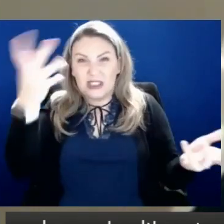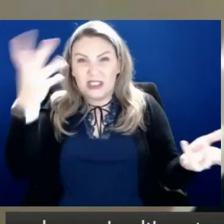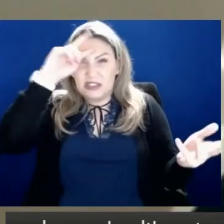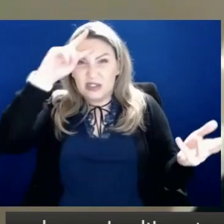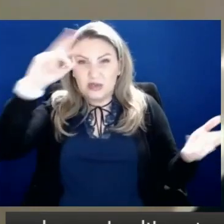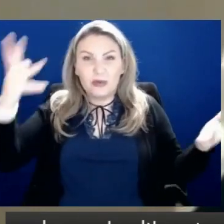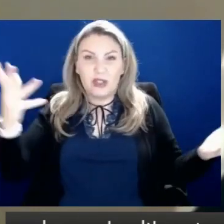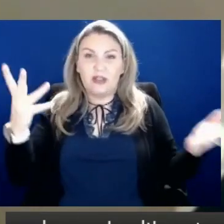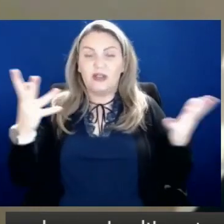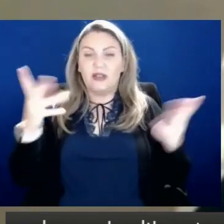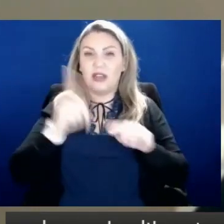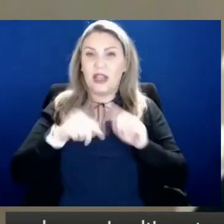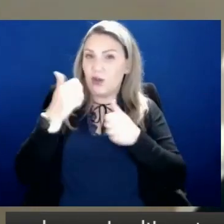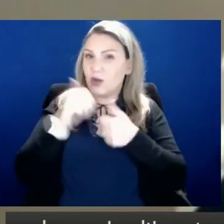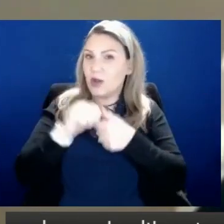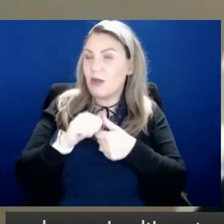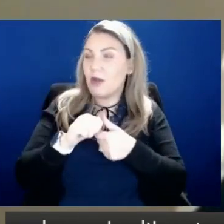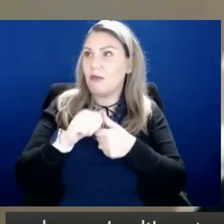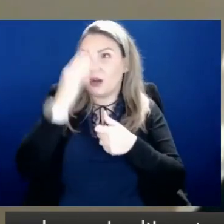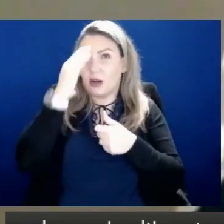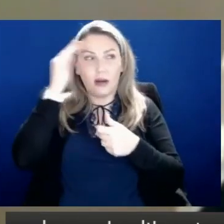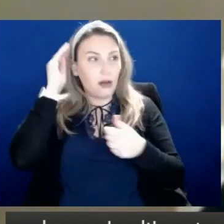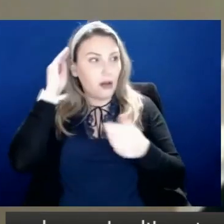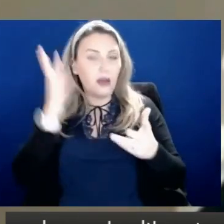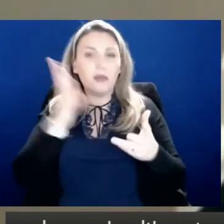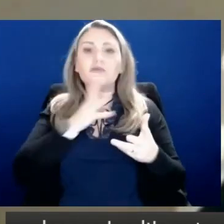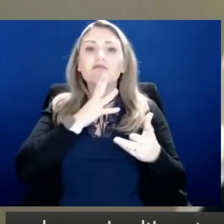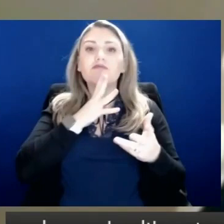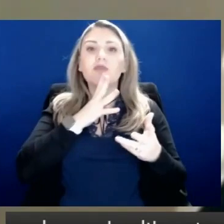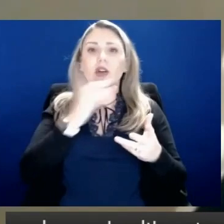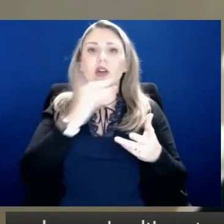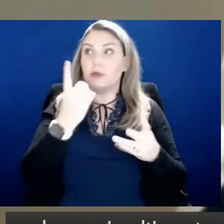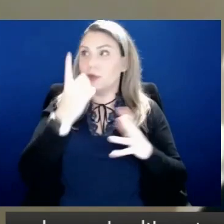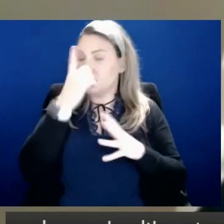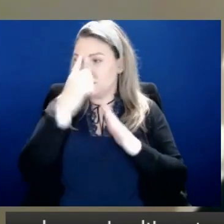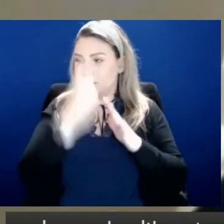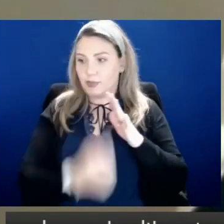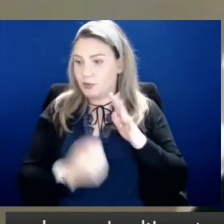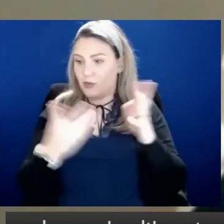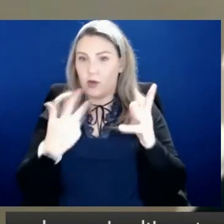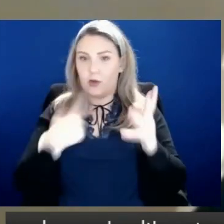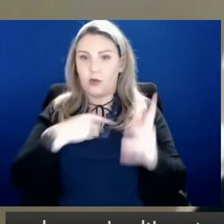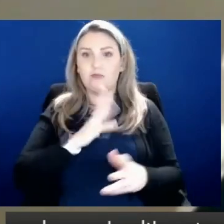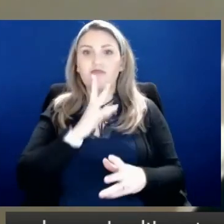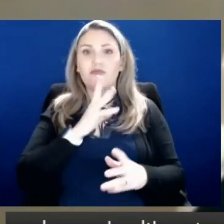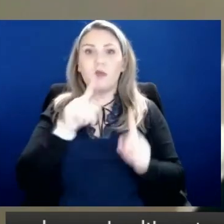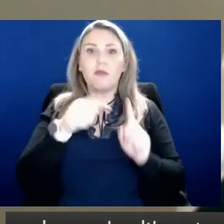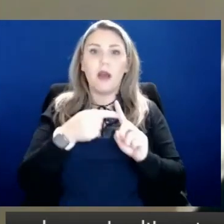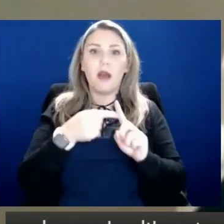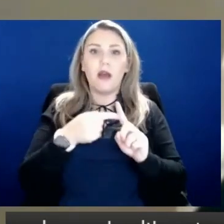remember things. I will be talking about something, I'll forget what we're talking about. I also have the same